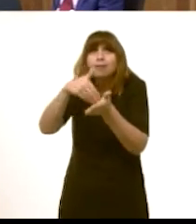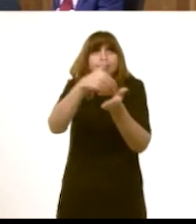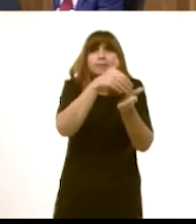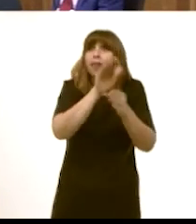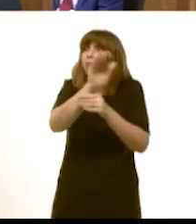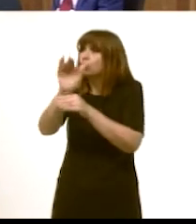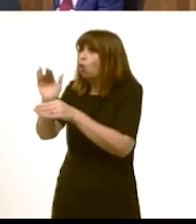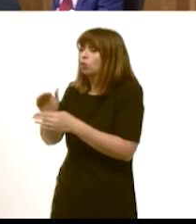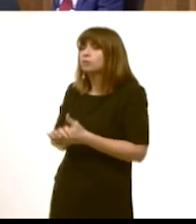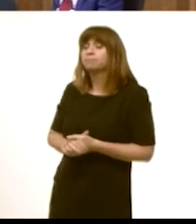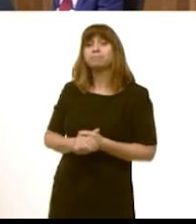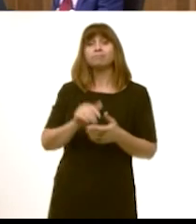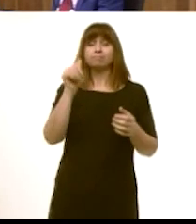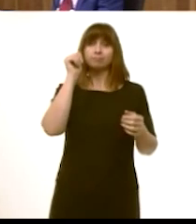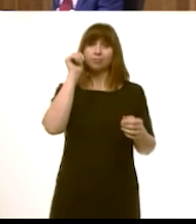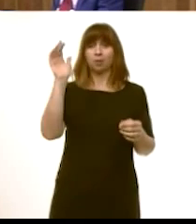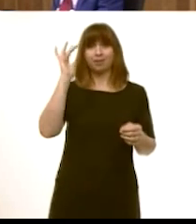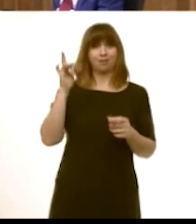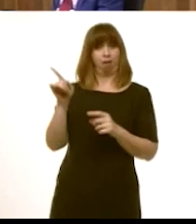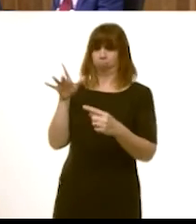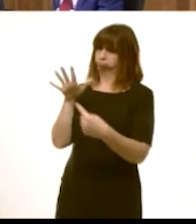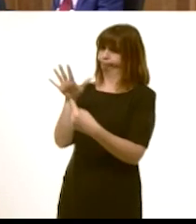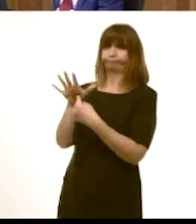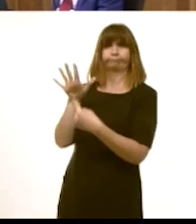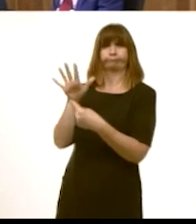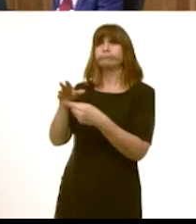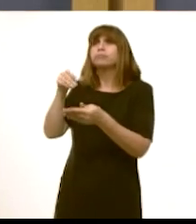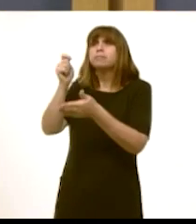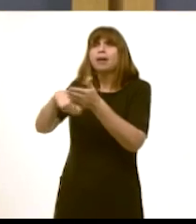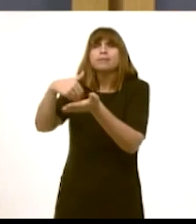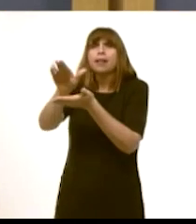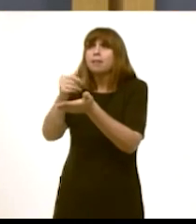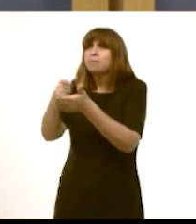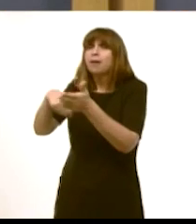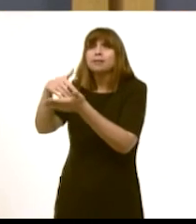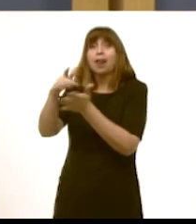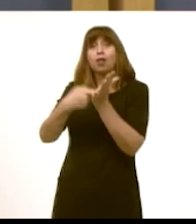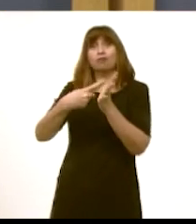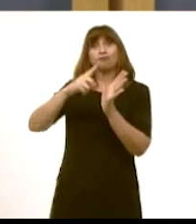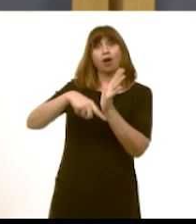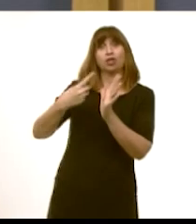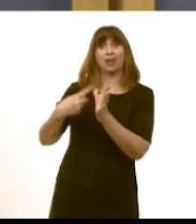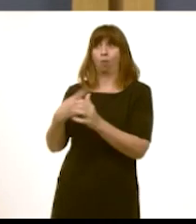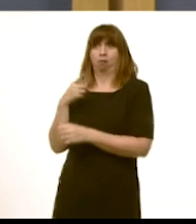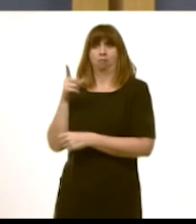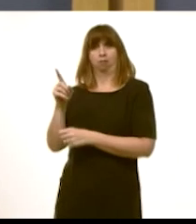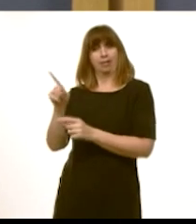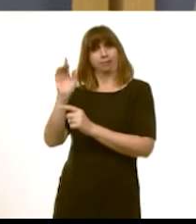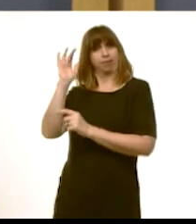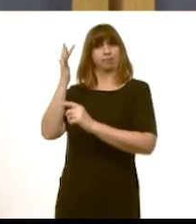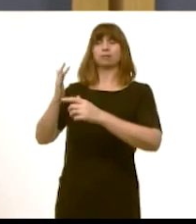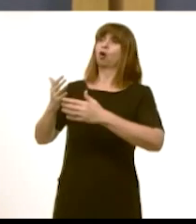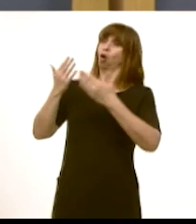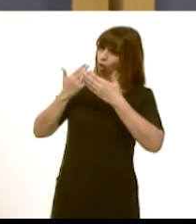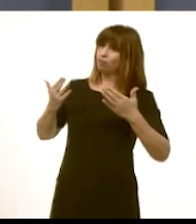Thank you, First Minister. India is an increasingly important trading partner for Wales. As Mr Raj Agarwal, the Indian Honorary Consul